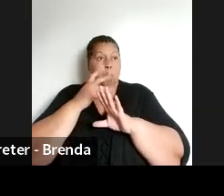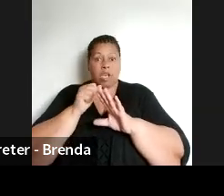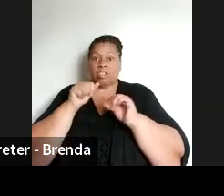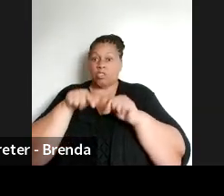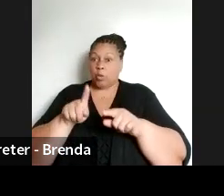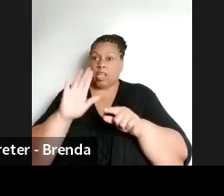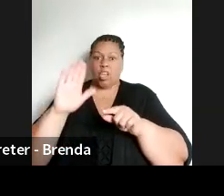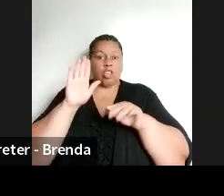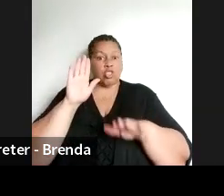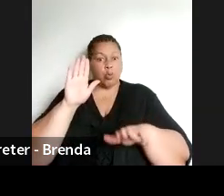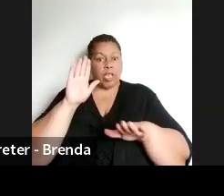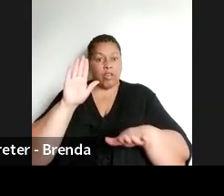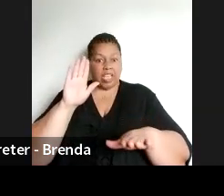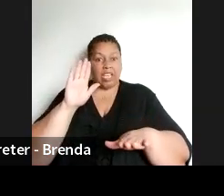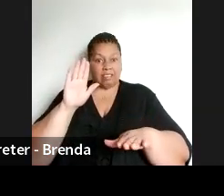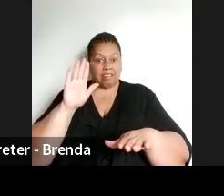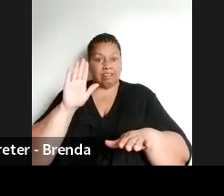in.